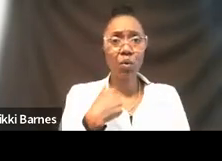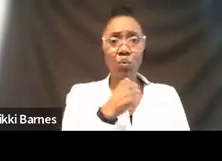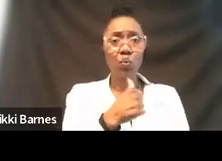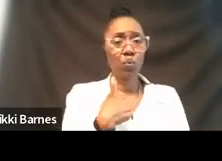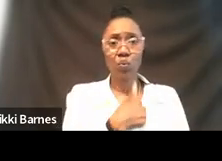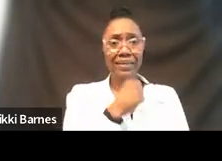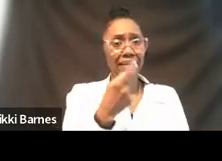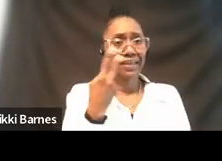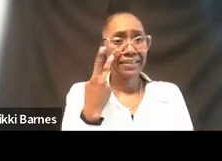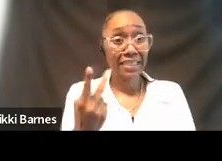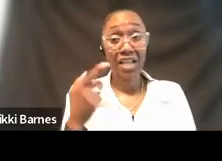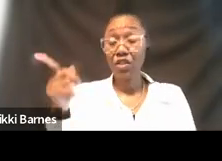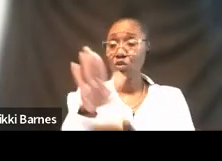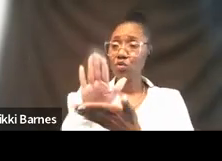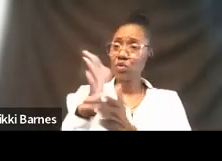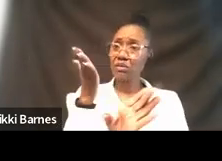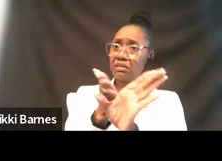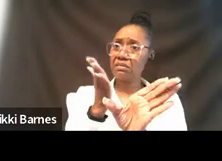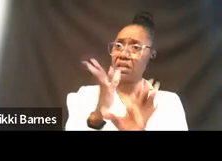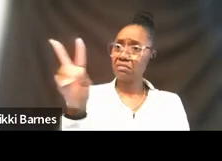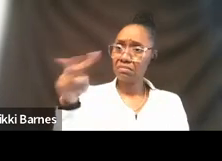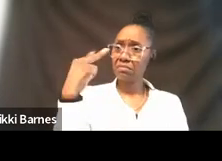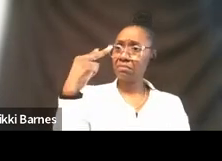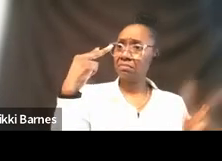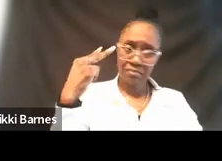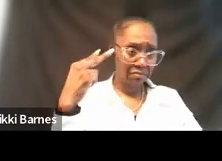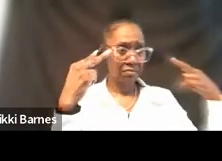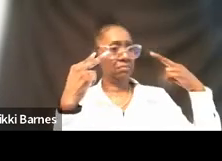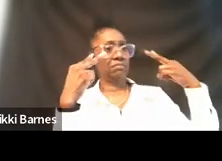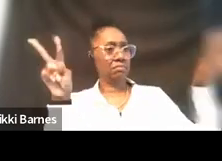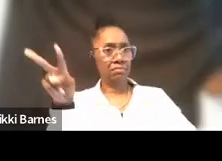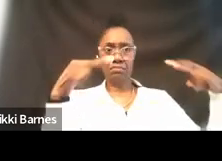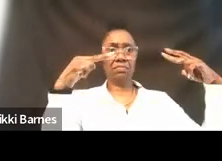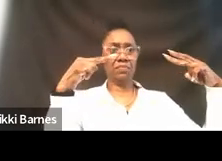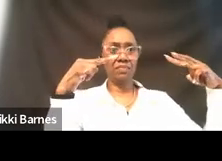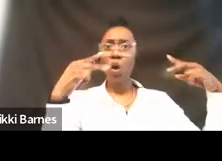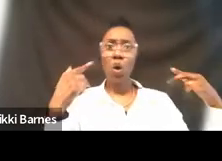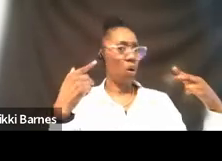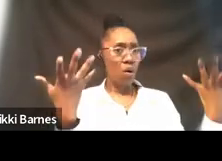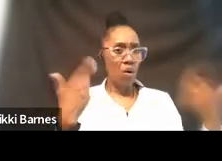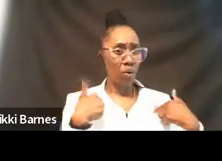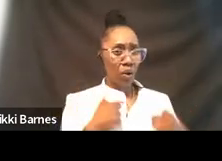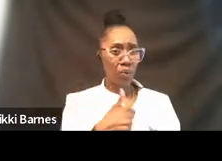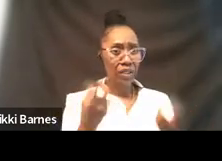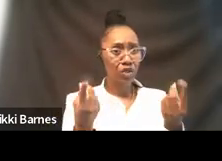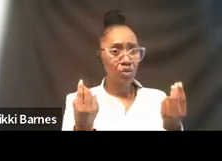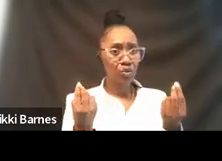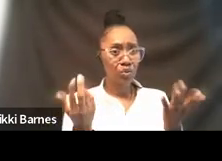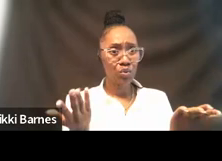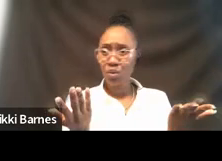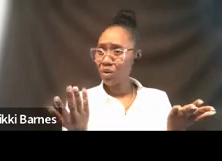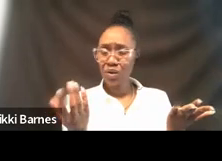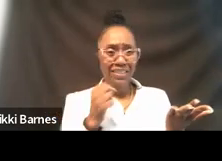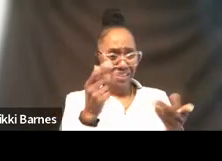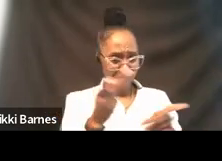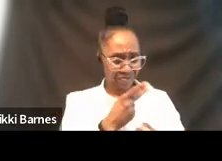psychologist and I sat there and I looked at her and she looked at me and we said, what do we need to do? Something's not adding up here. And I was grateful that I